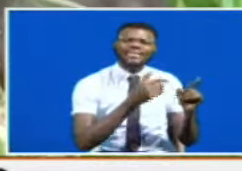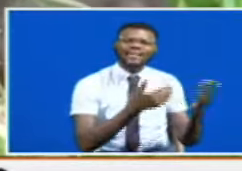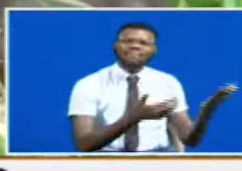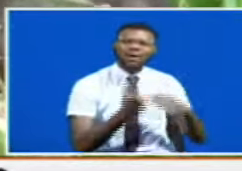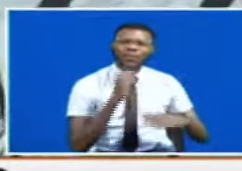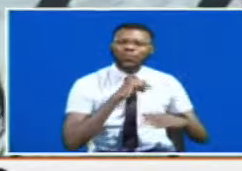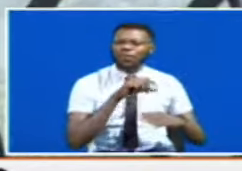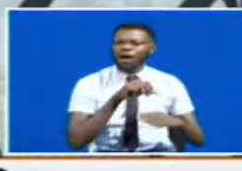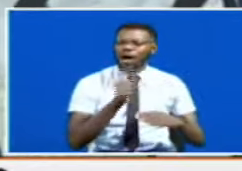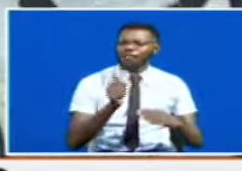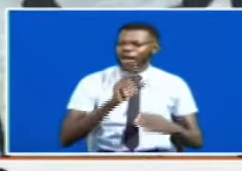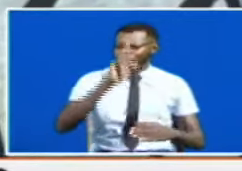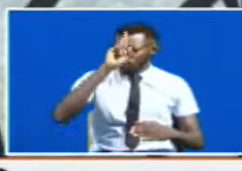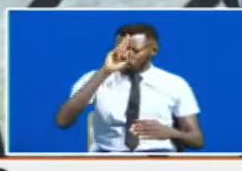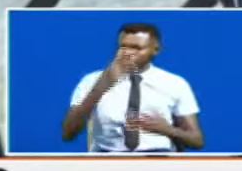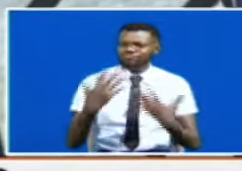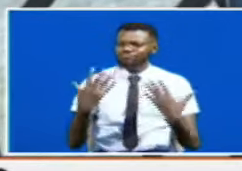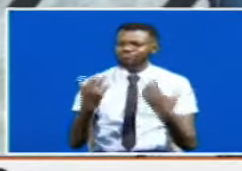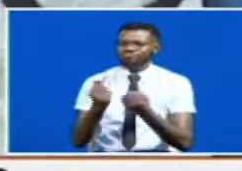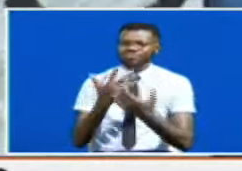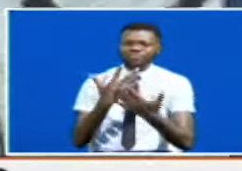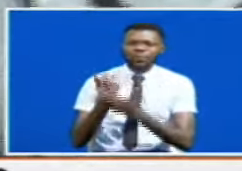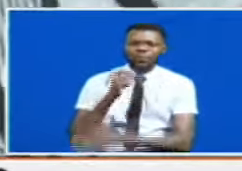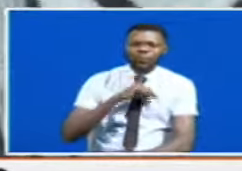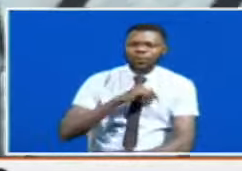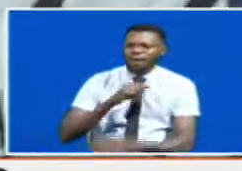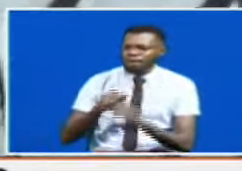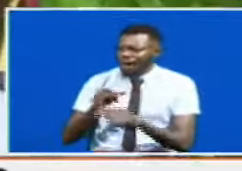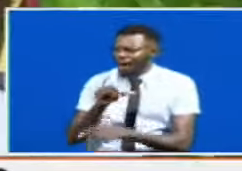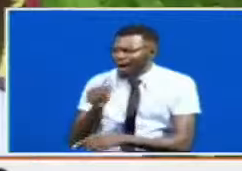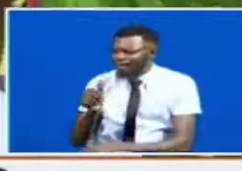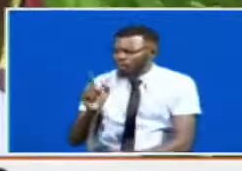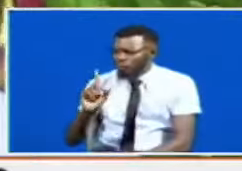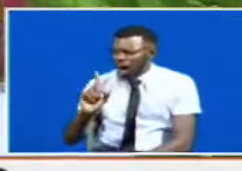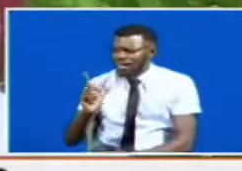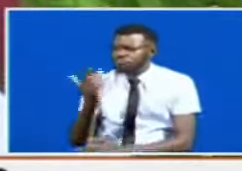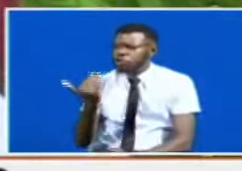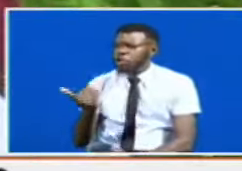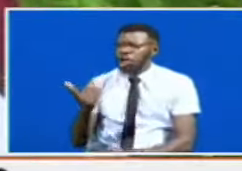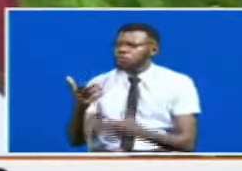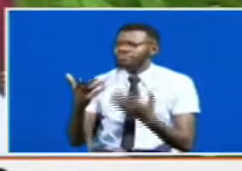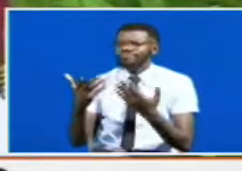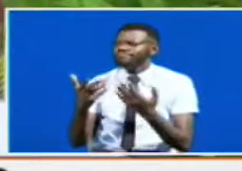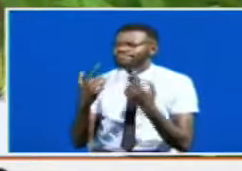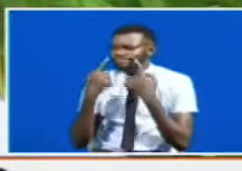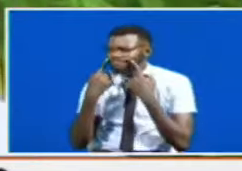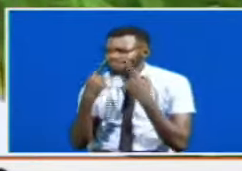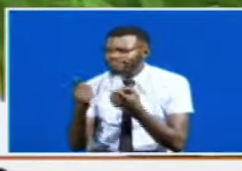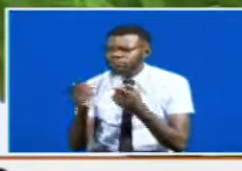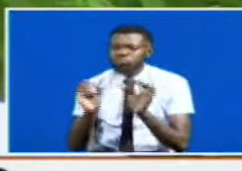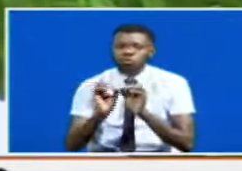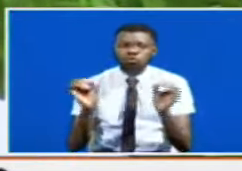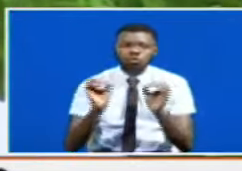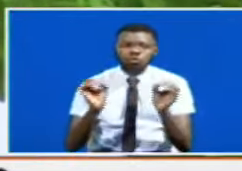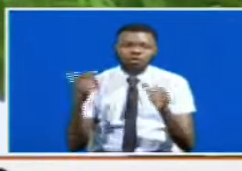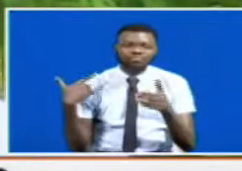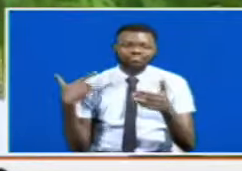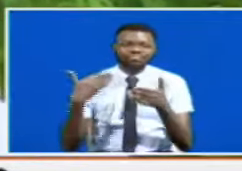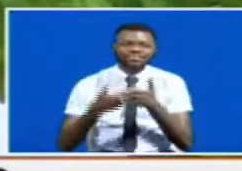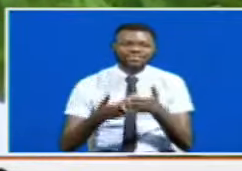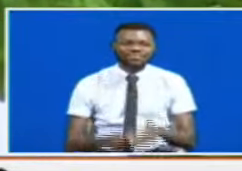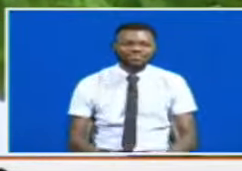police custody, and the third one's whereabouts remain unknown to date. After 1 week, ndio mmoja